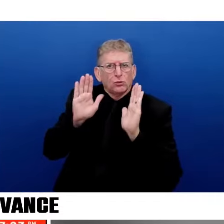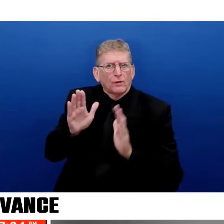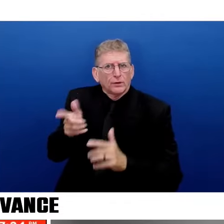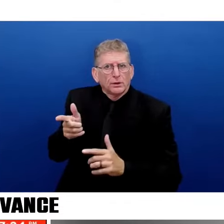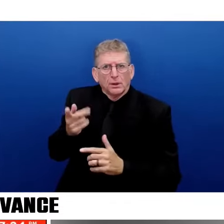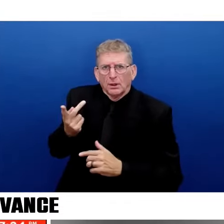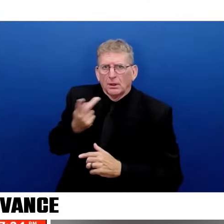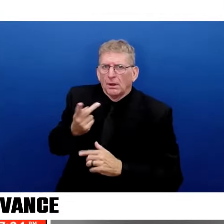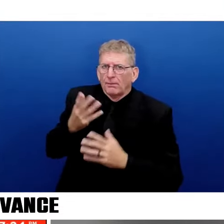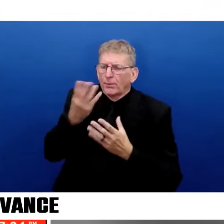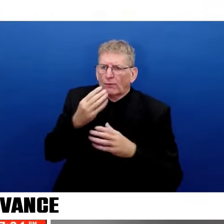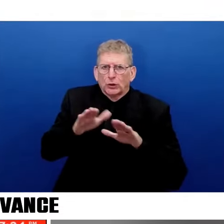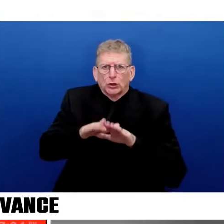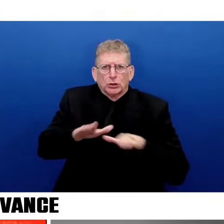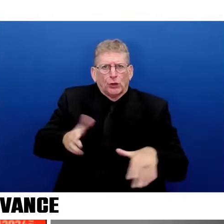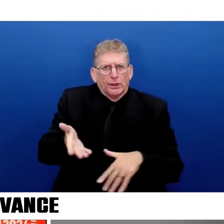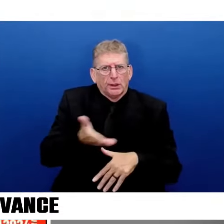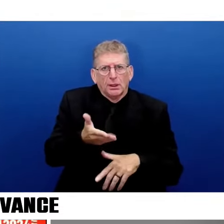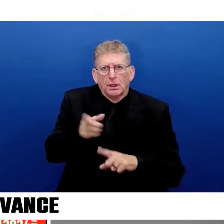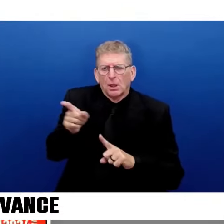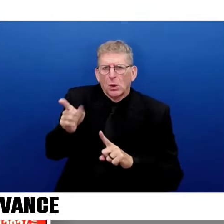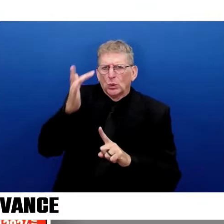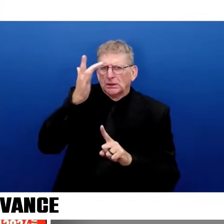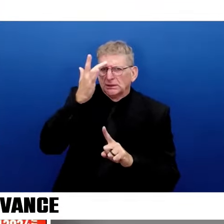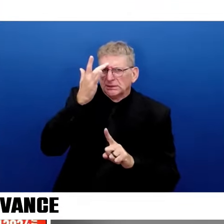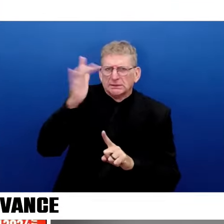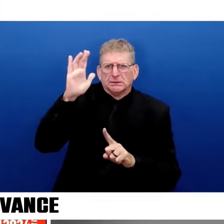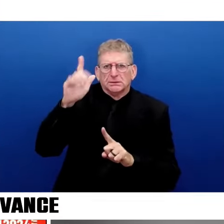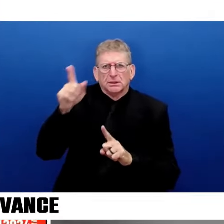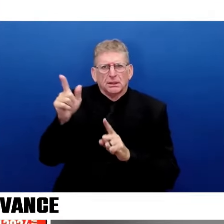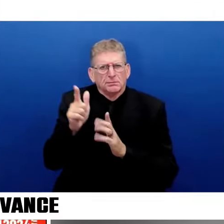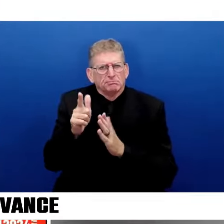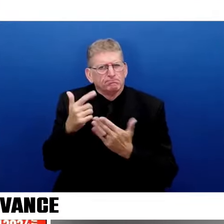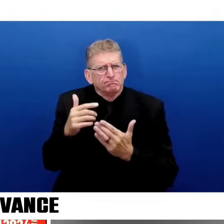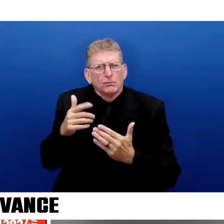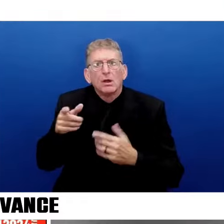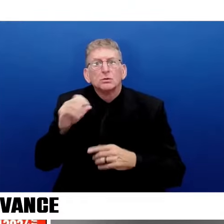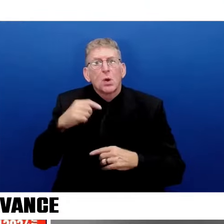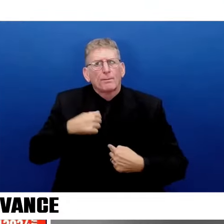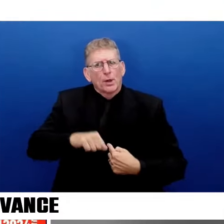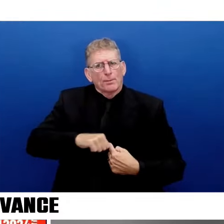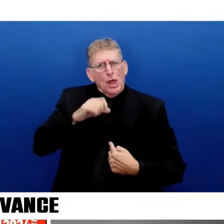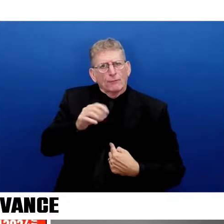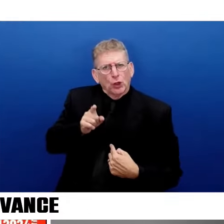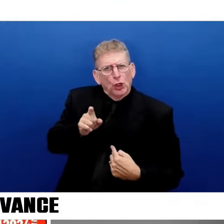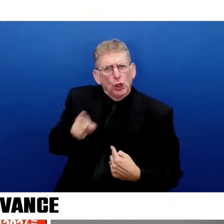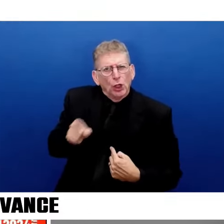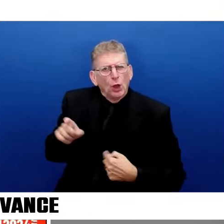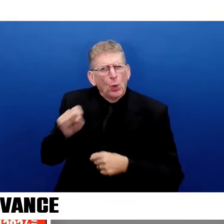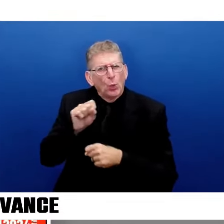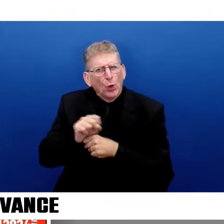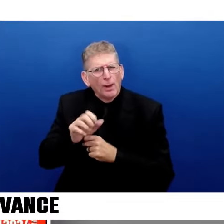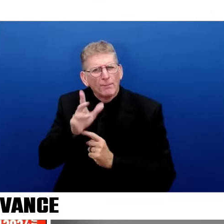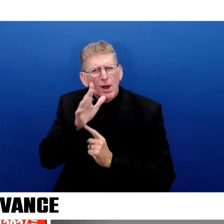corporate litigator. And I'm so proud of her. But being a working mom, even for somebody with all of the advantages of my wife,